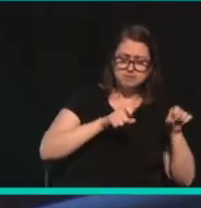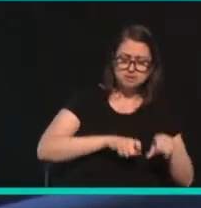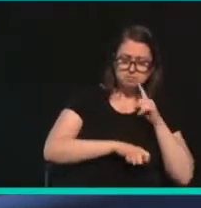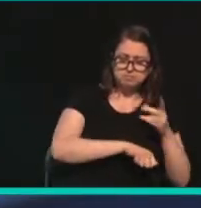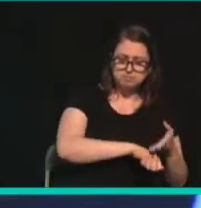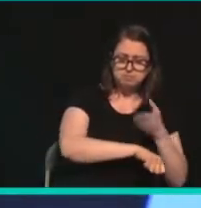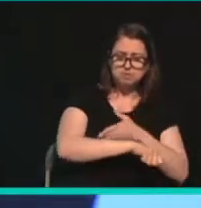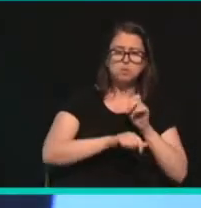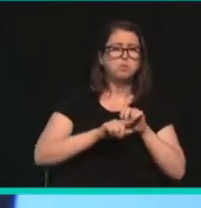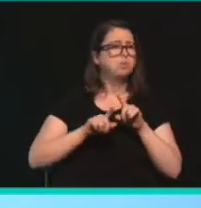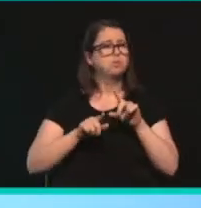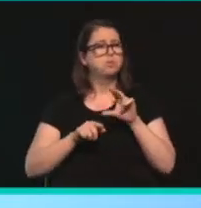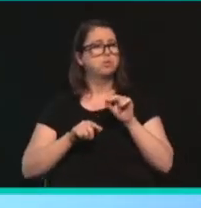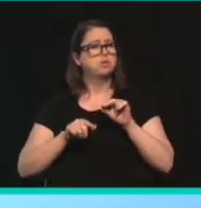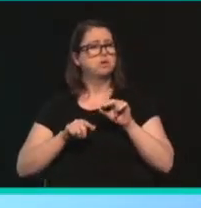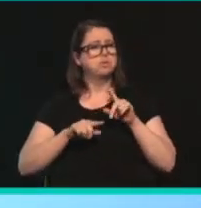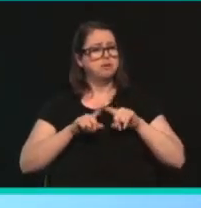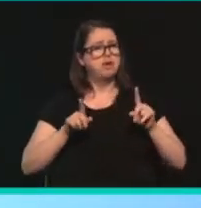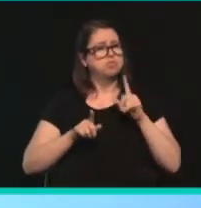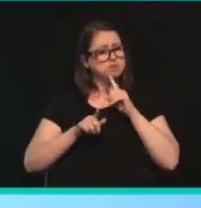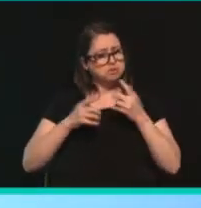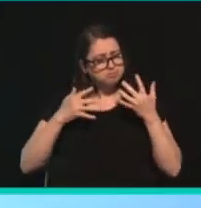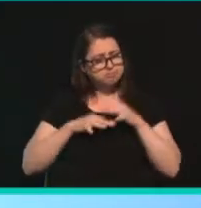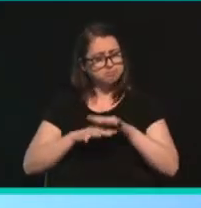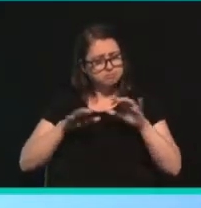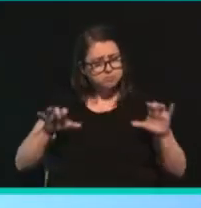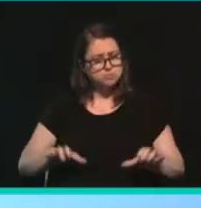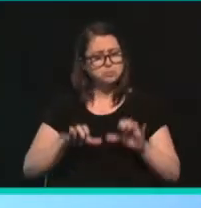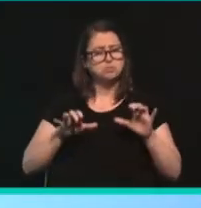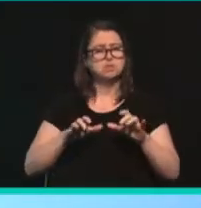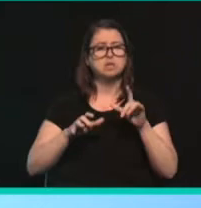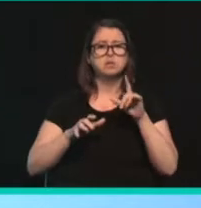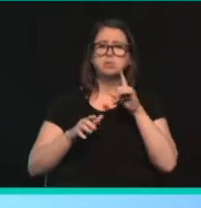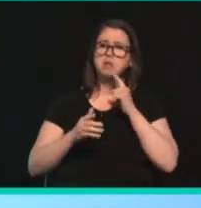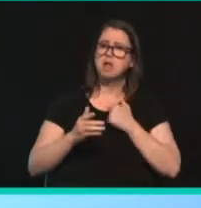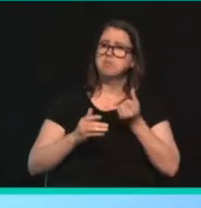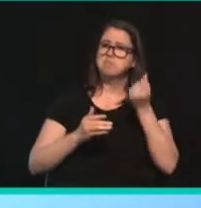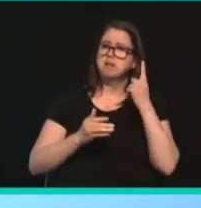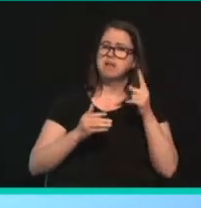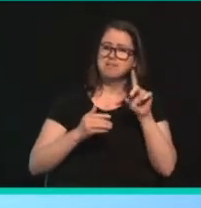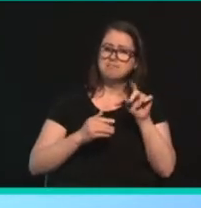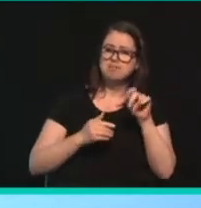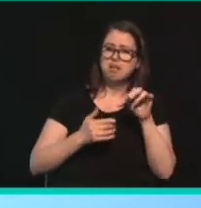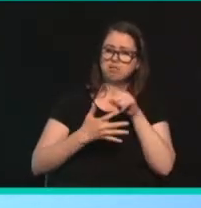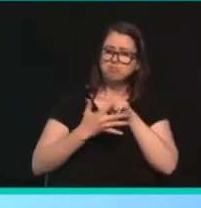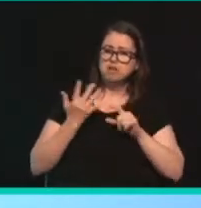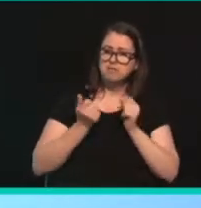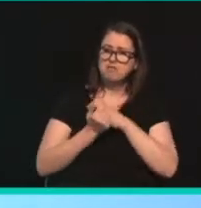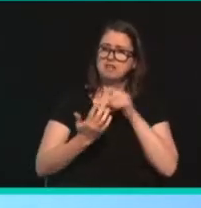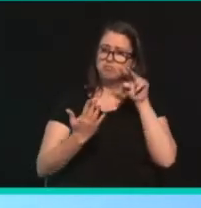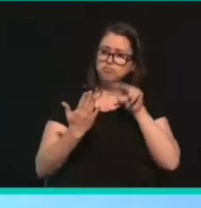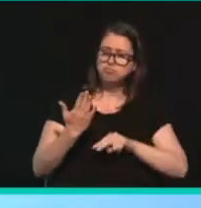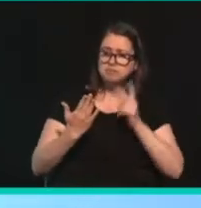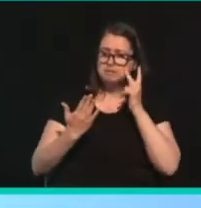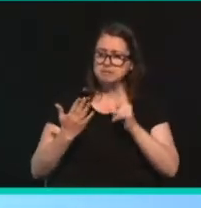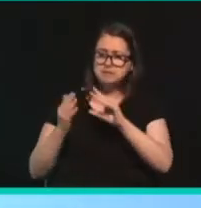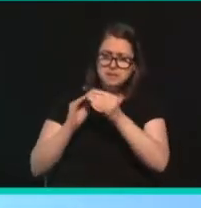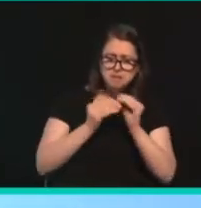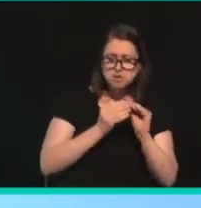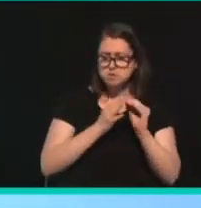educate and let the users have it at their fingertips to use and to monitor and look at trends